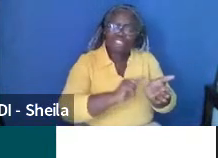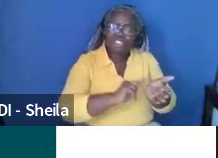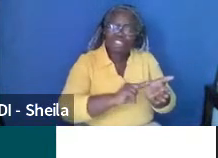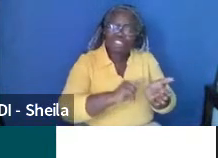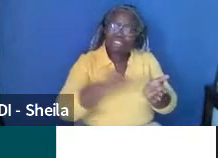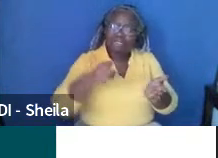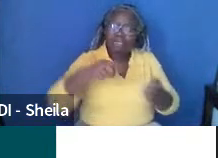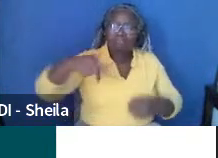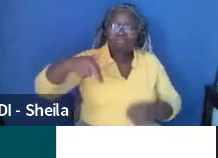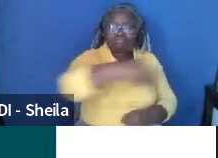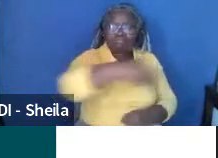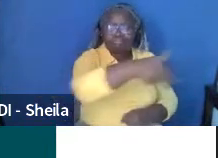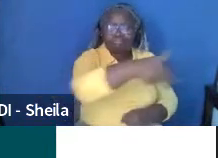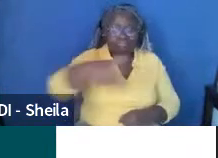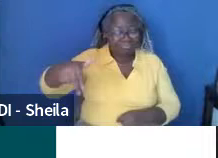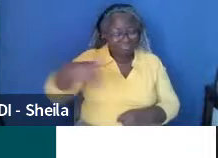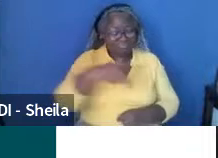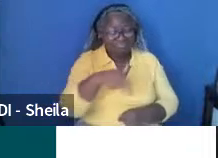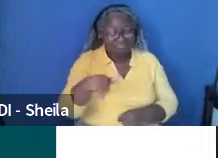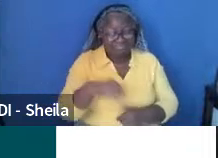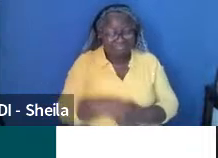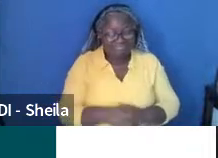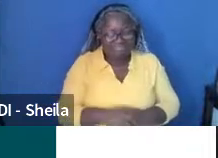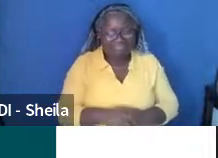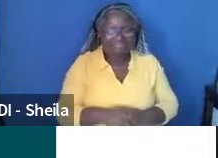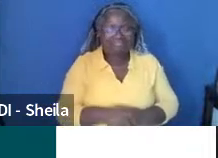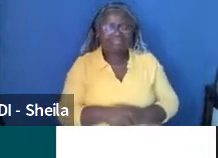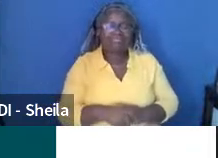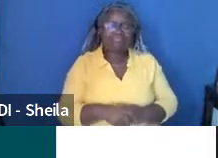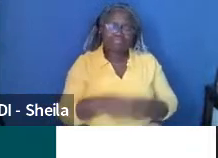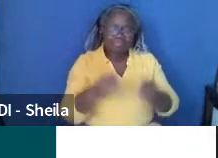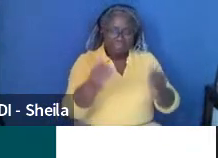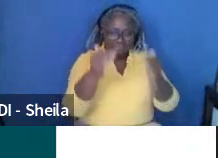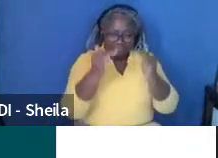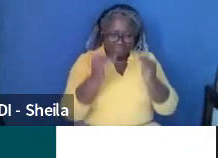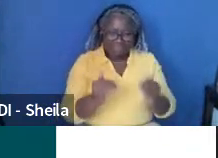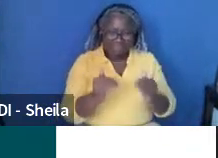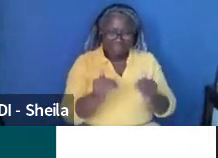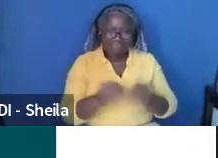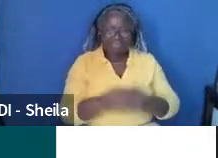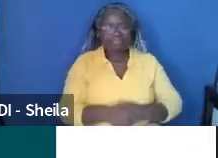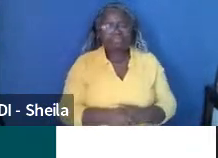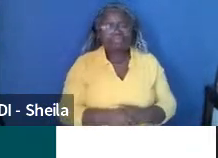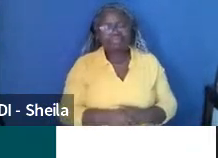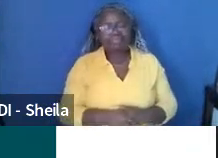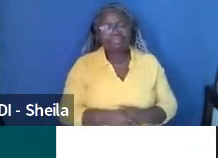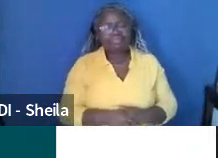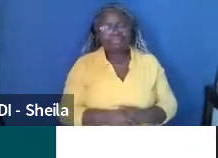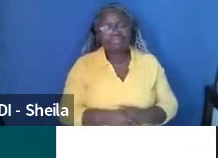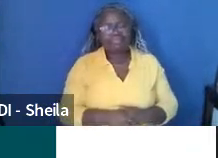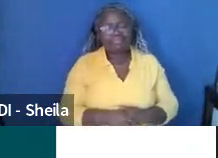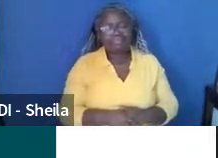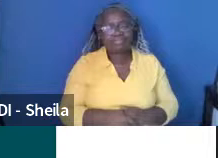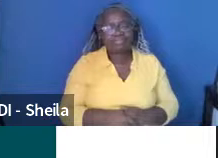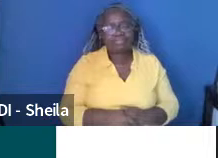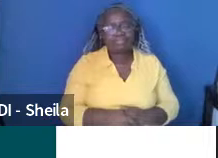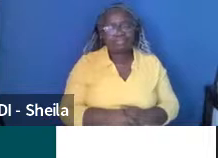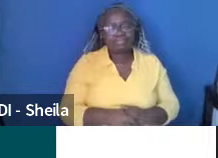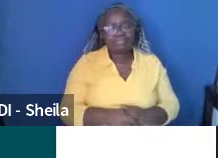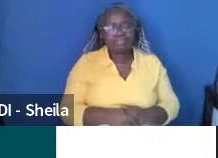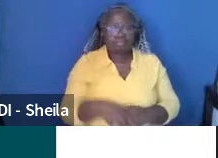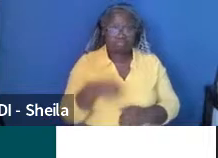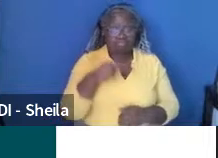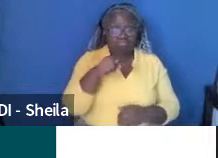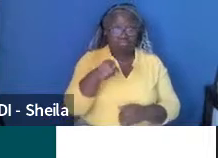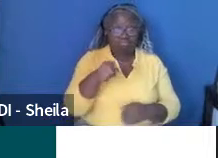room is, there we go, the stress test room. So now I'm